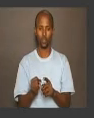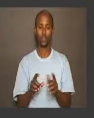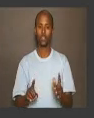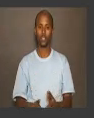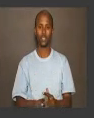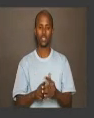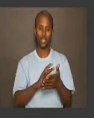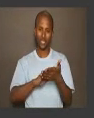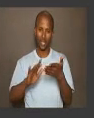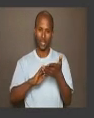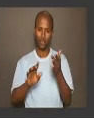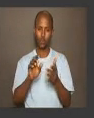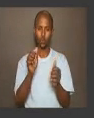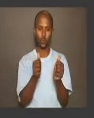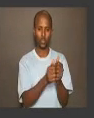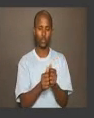starting with 1.